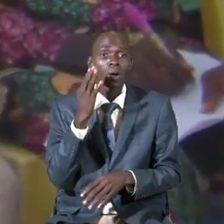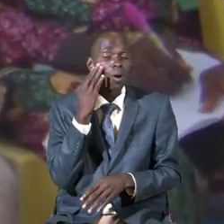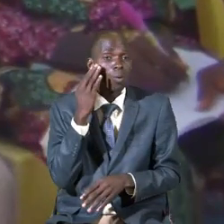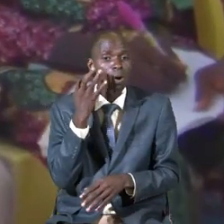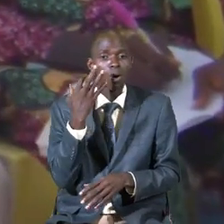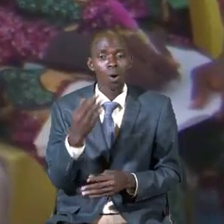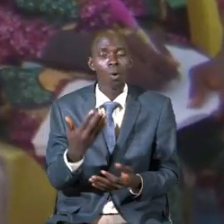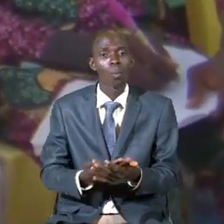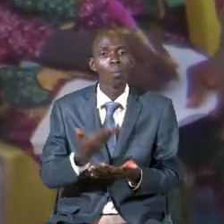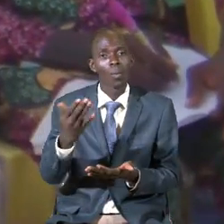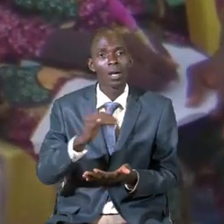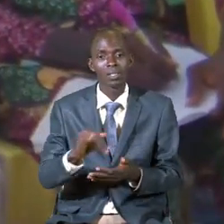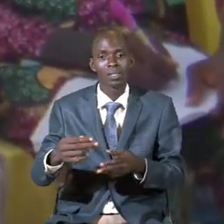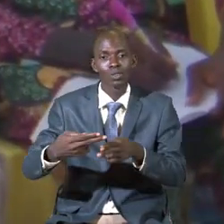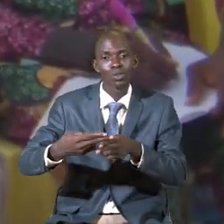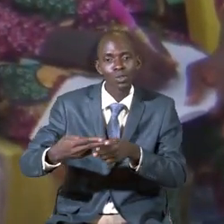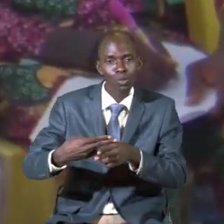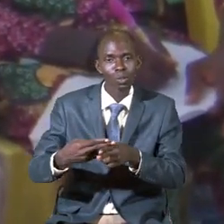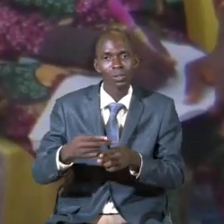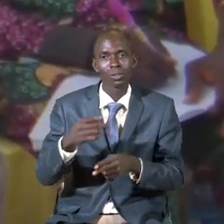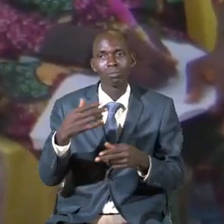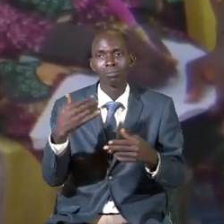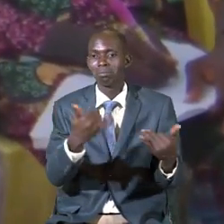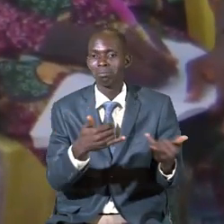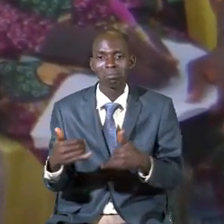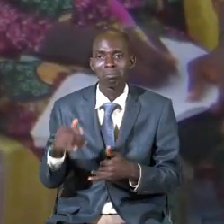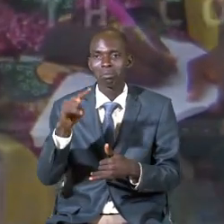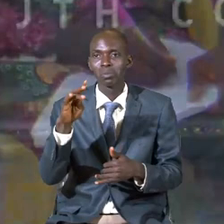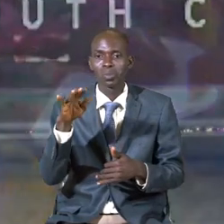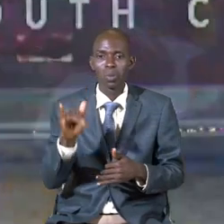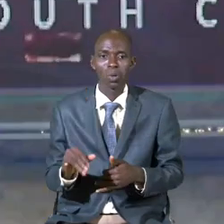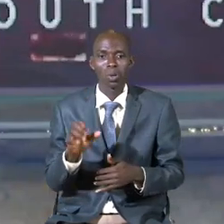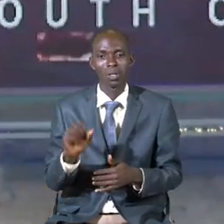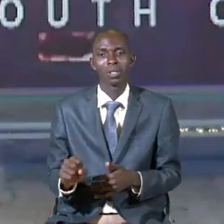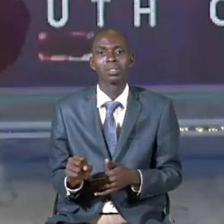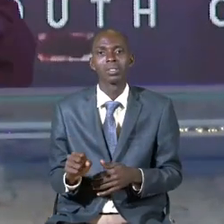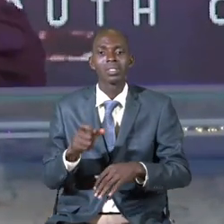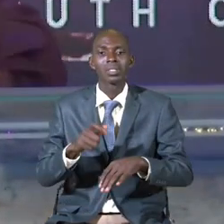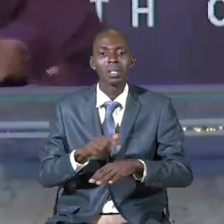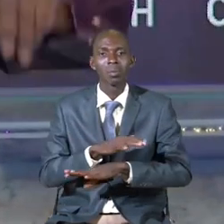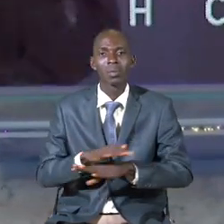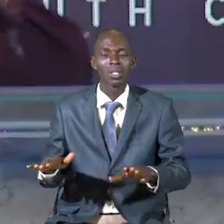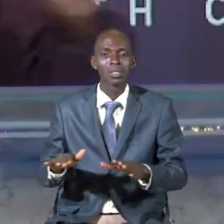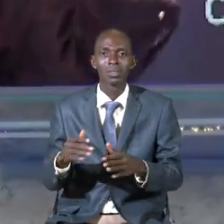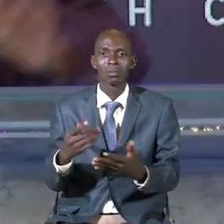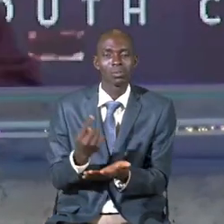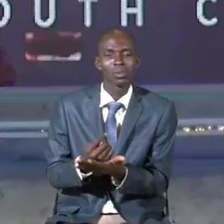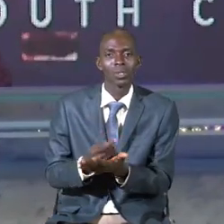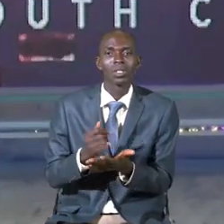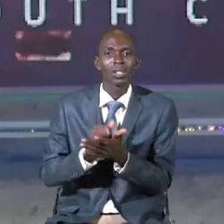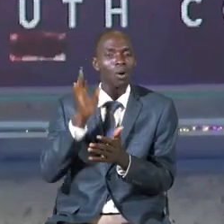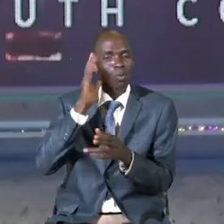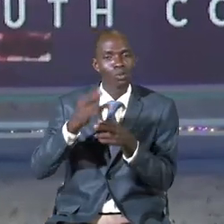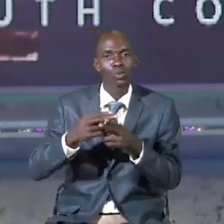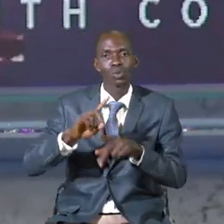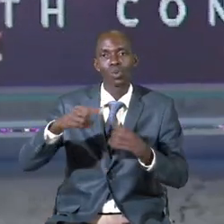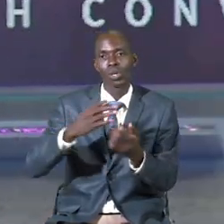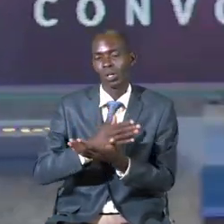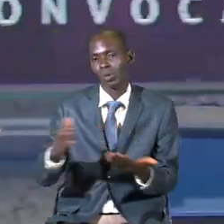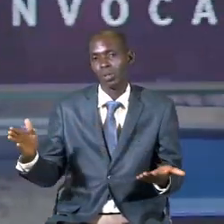temporary toys were so thrown away with timeless treasures number